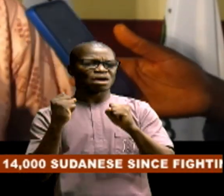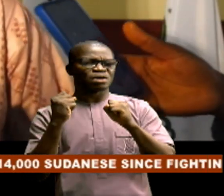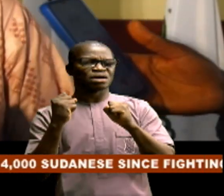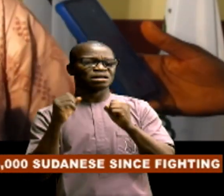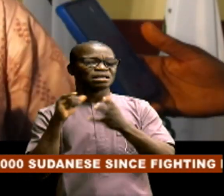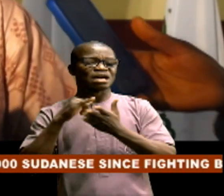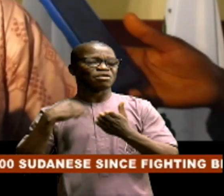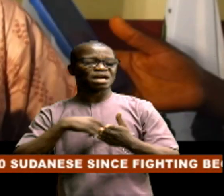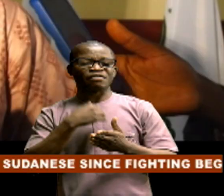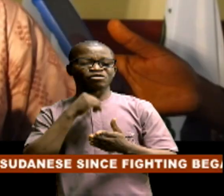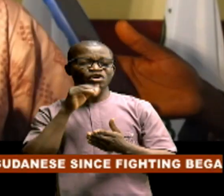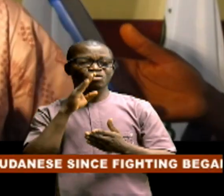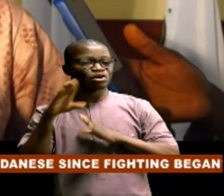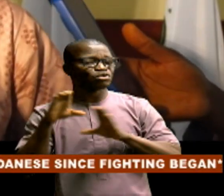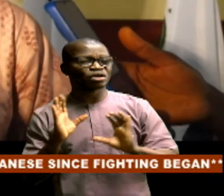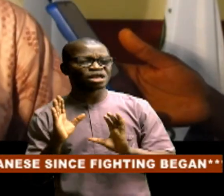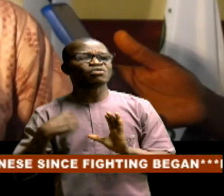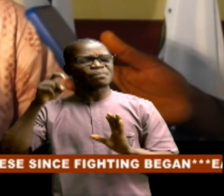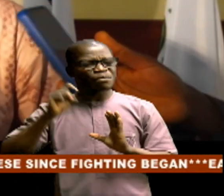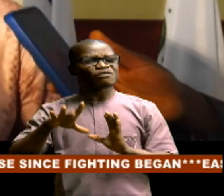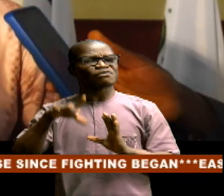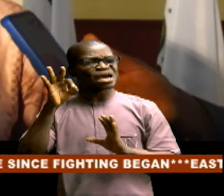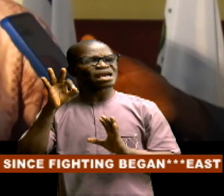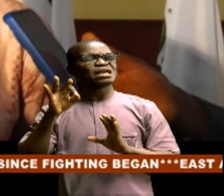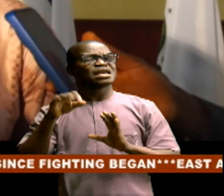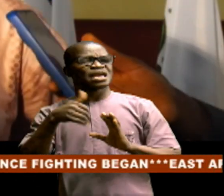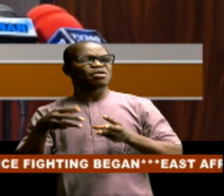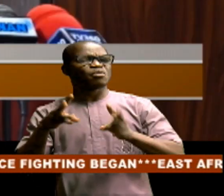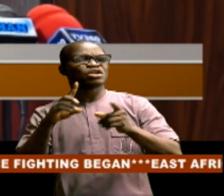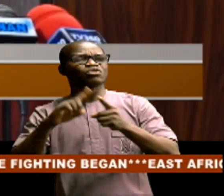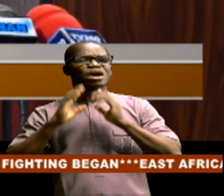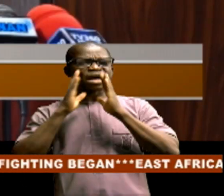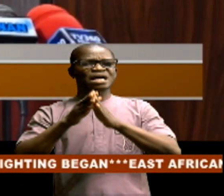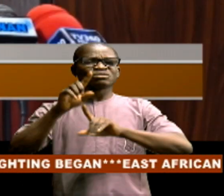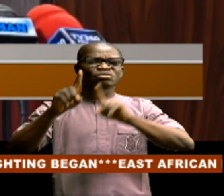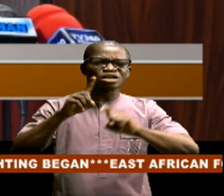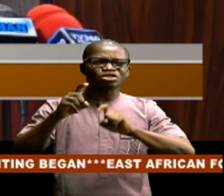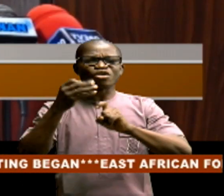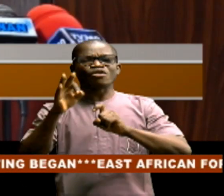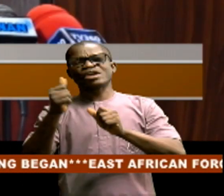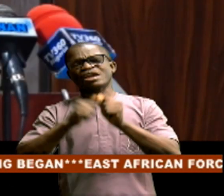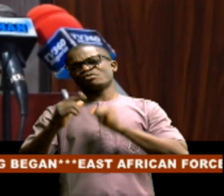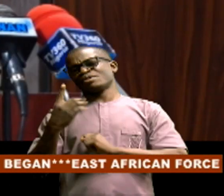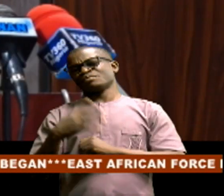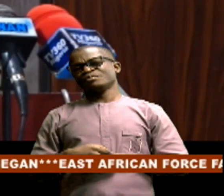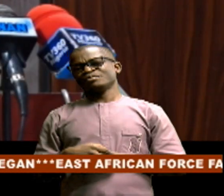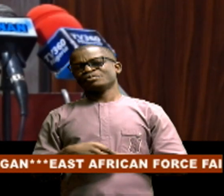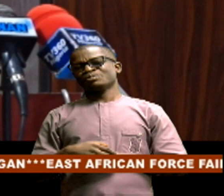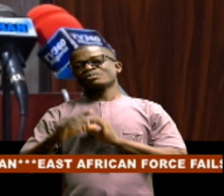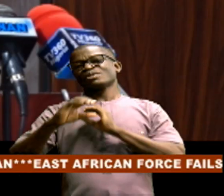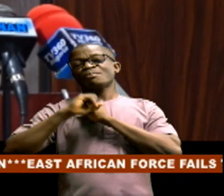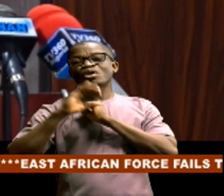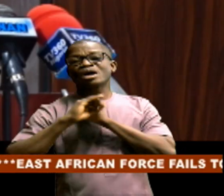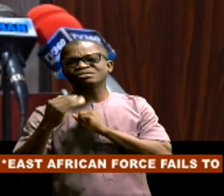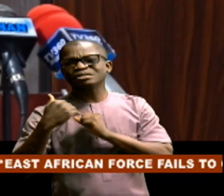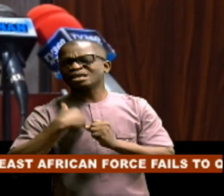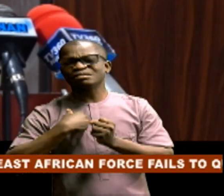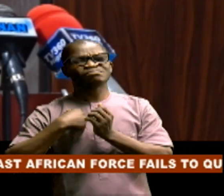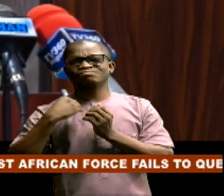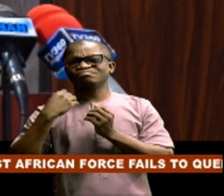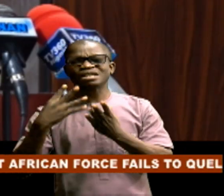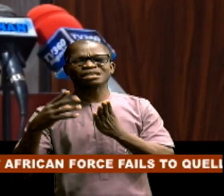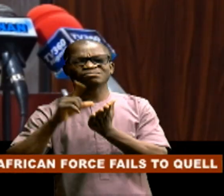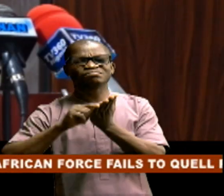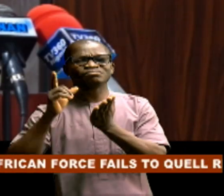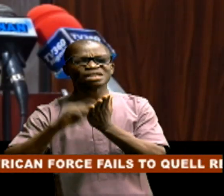succinctly. We need to find a way of asking questions of everybody. Of broadcasting, I have no doubt that a lot of values will